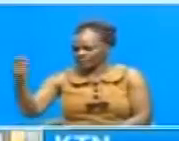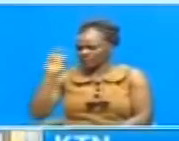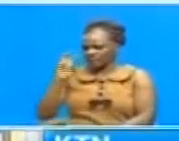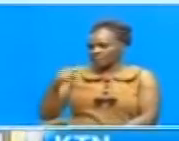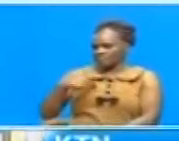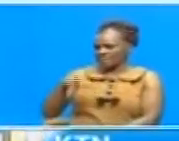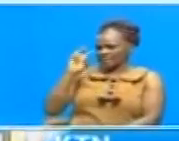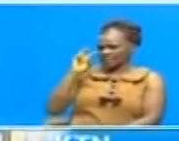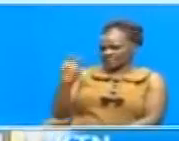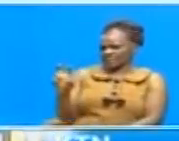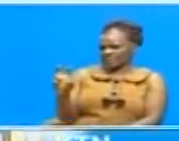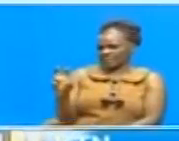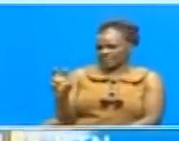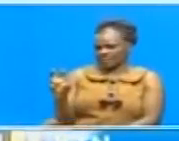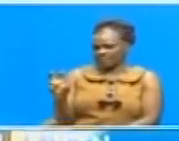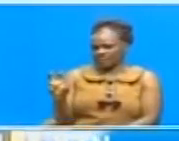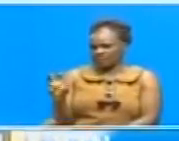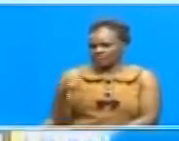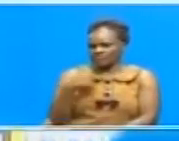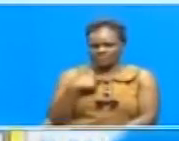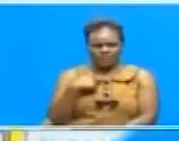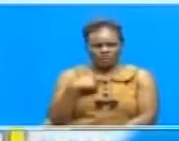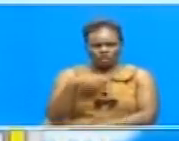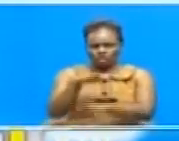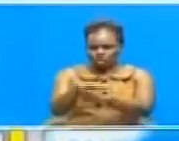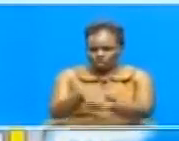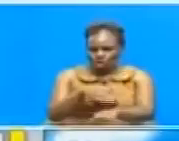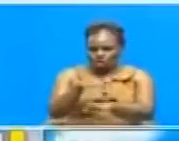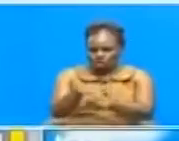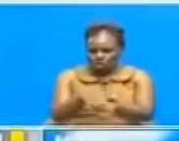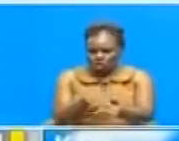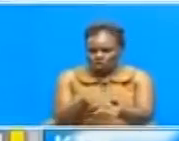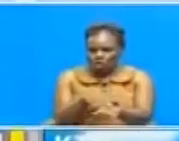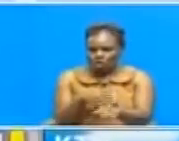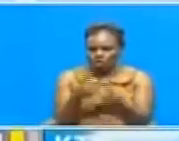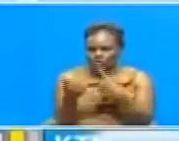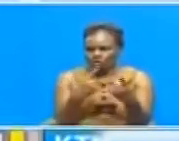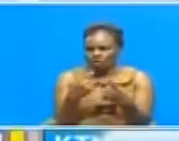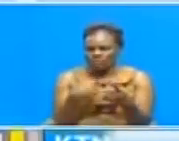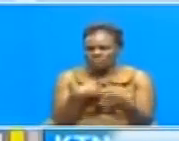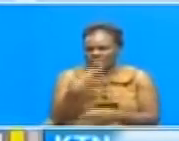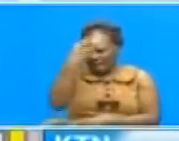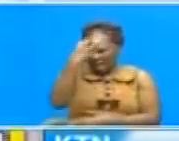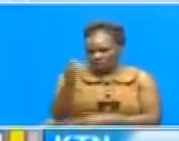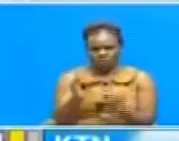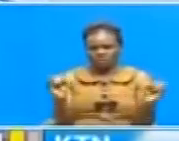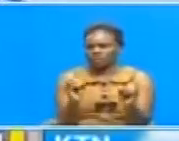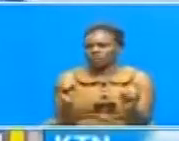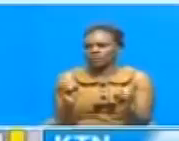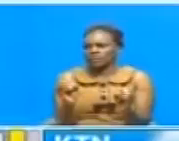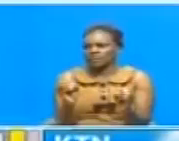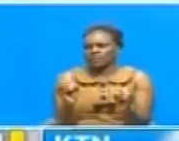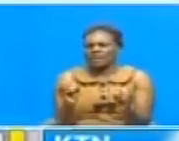I slow down in talking because I'm not allowed by my age to lose temper publicly. But it is